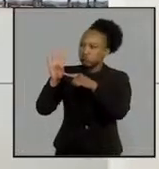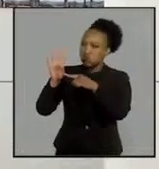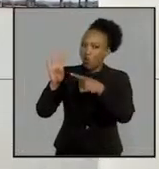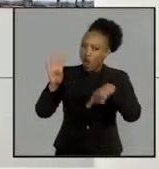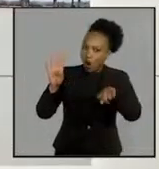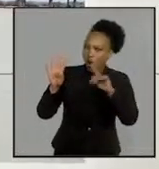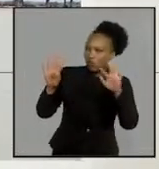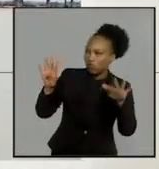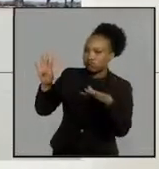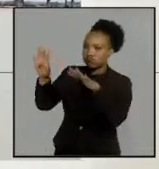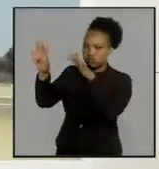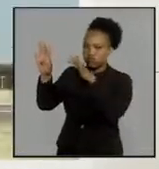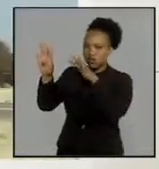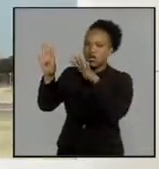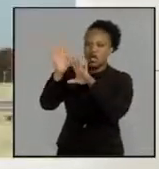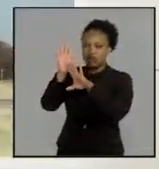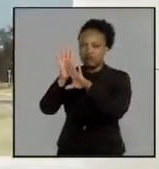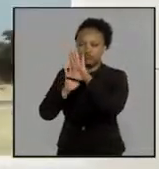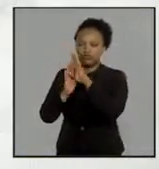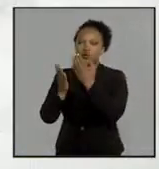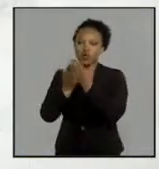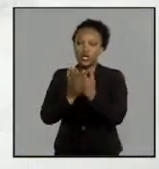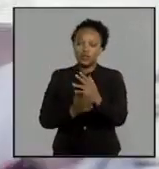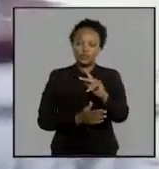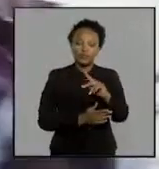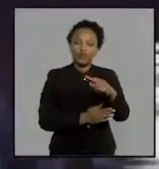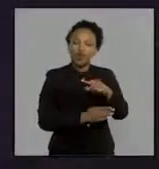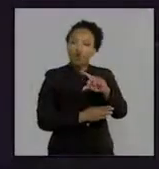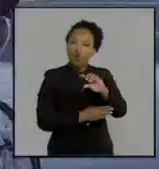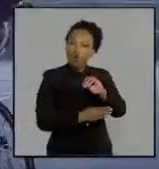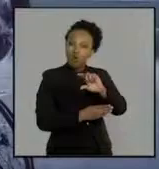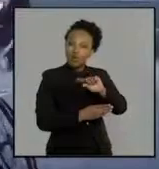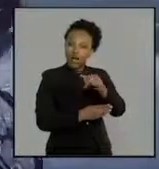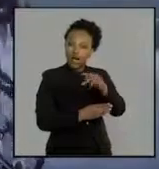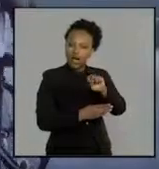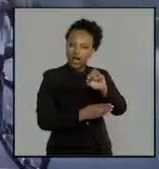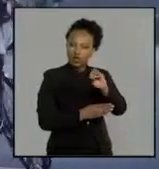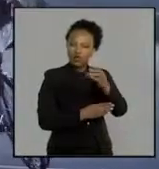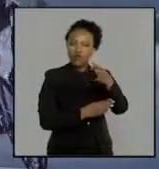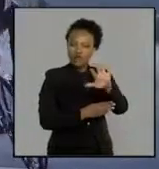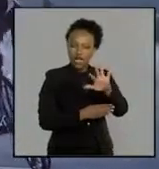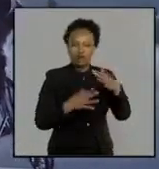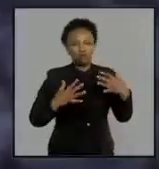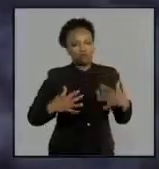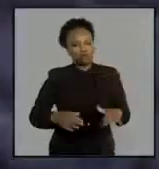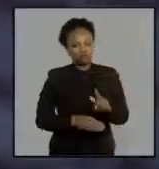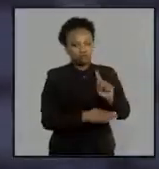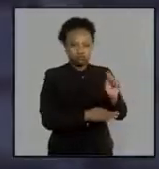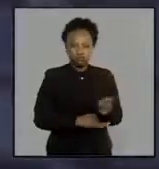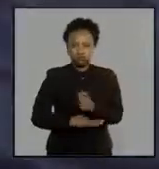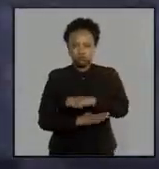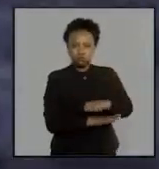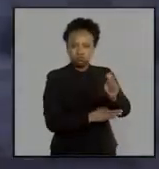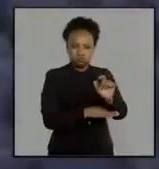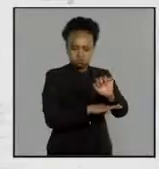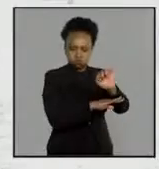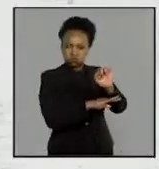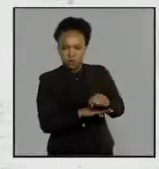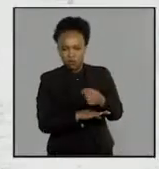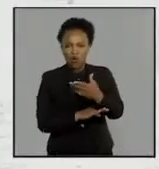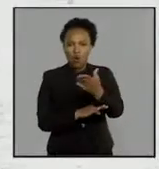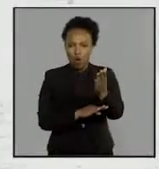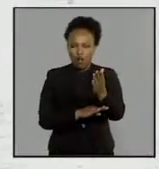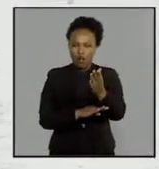and also be fly. Khotazo Monjani, you game, set, and outmatch all opponents on the